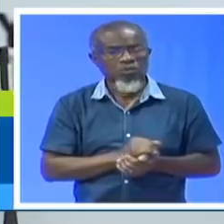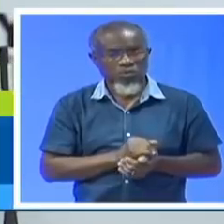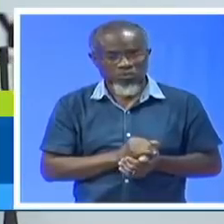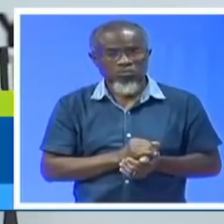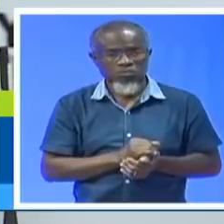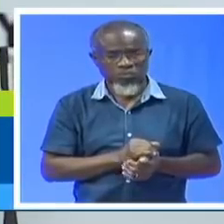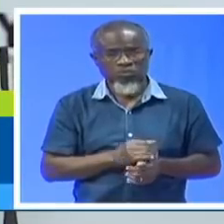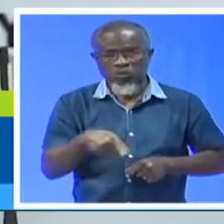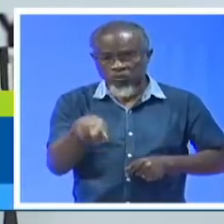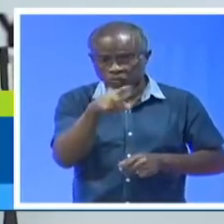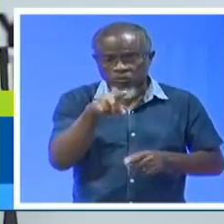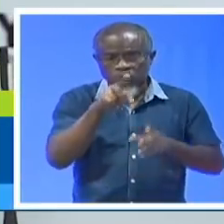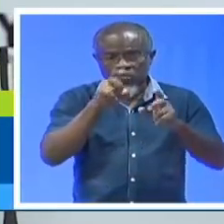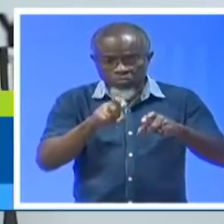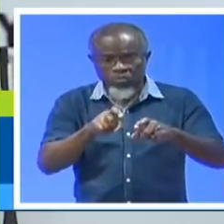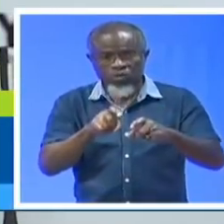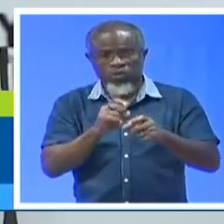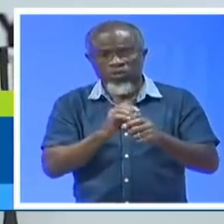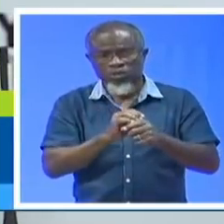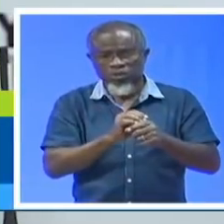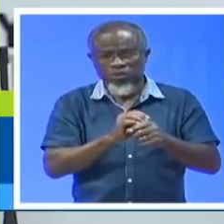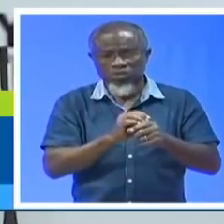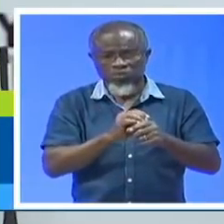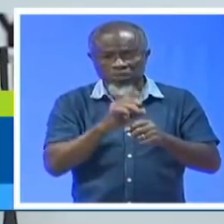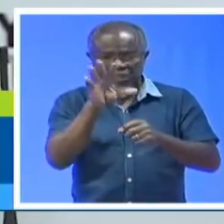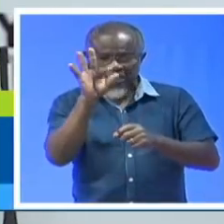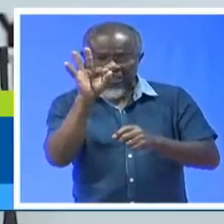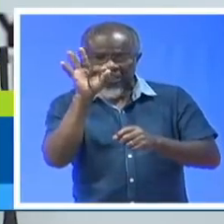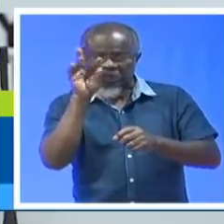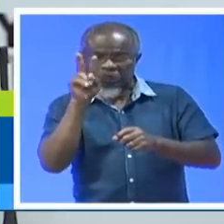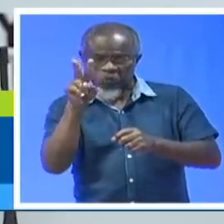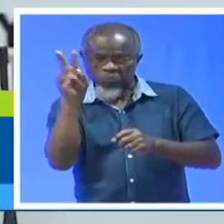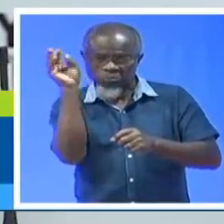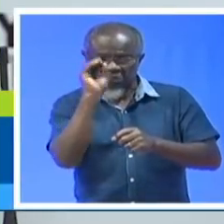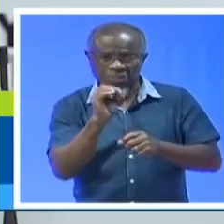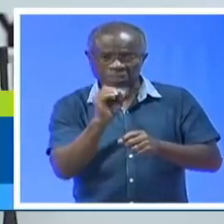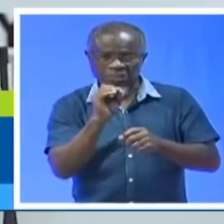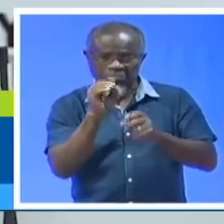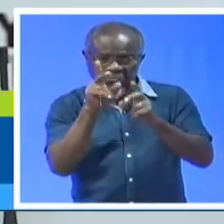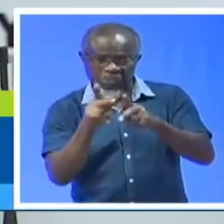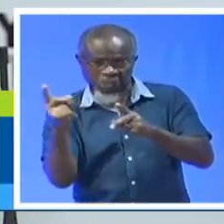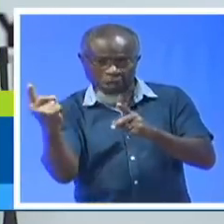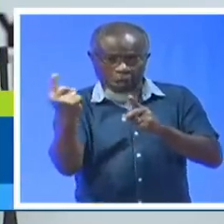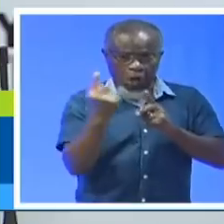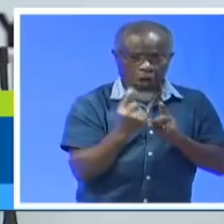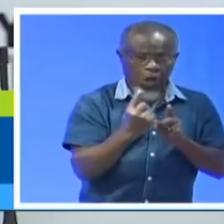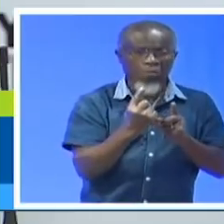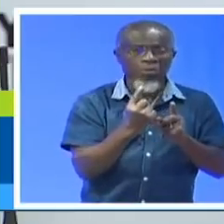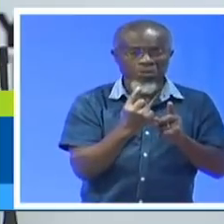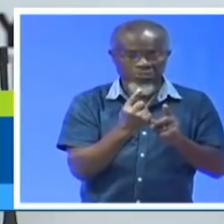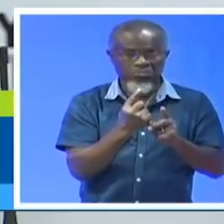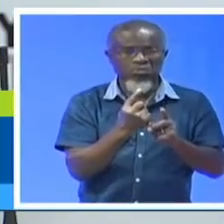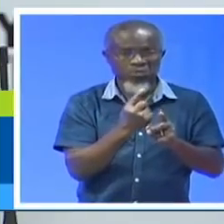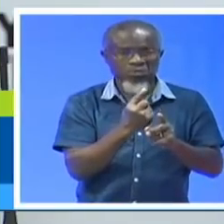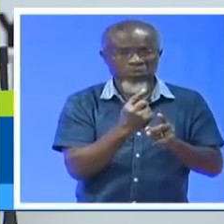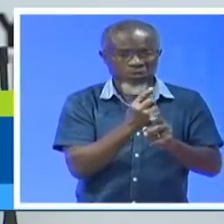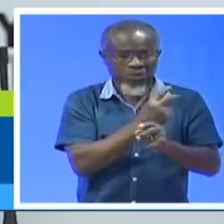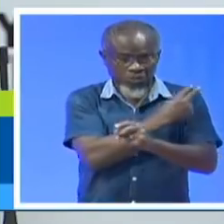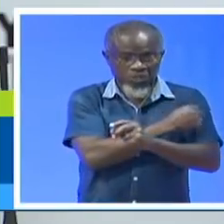kept, where 92% of the persons presenting to the parallel healthcare system are the